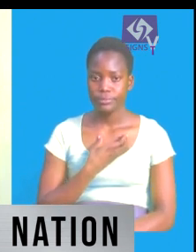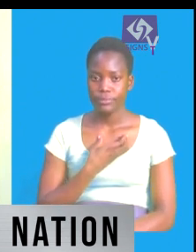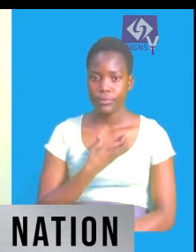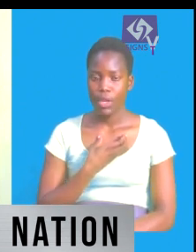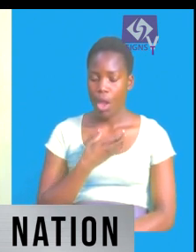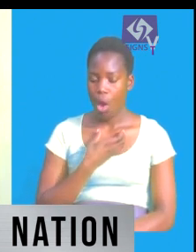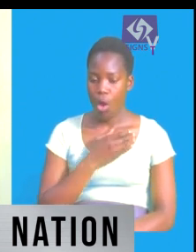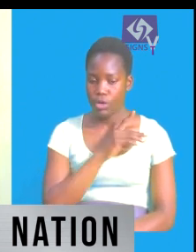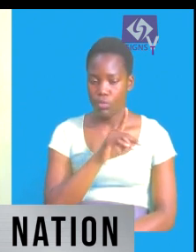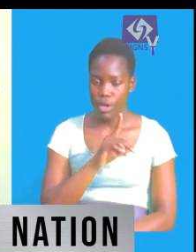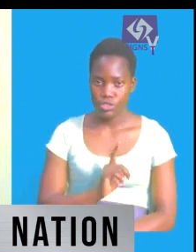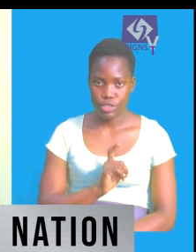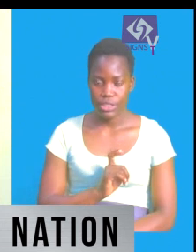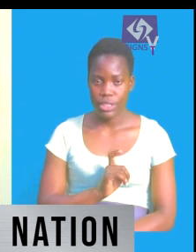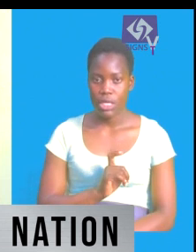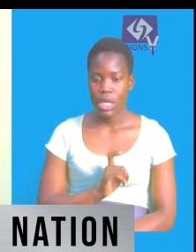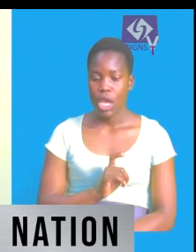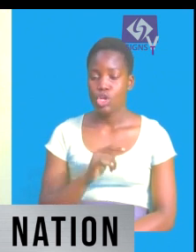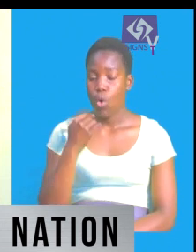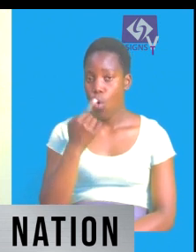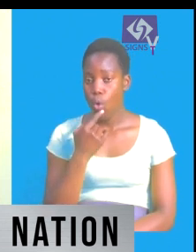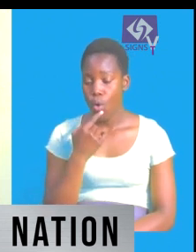my own questions to them.